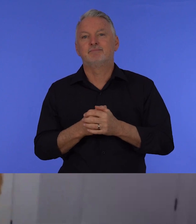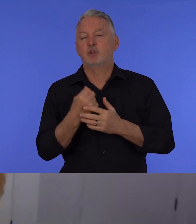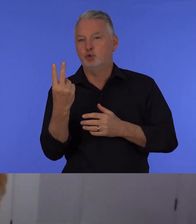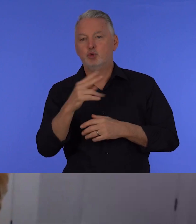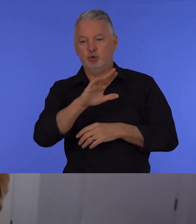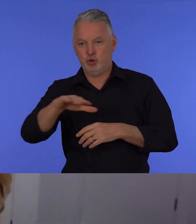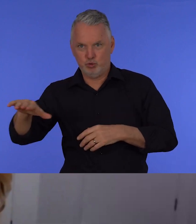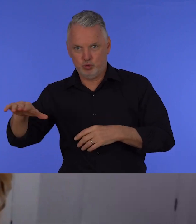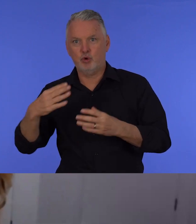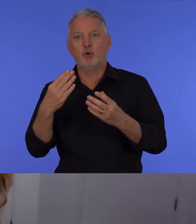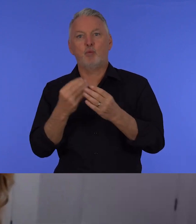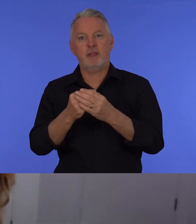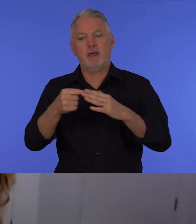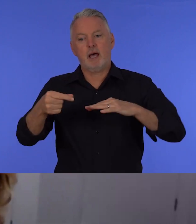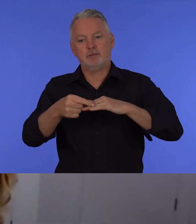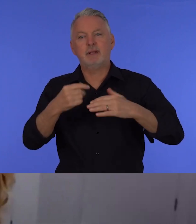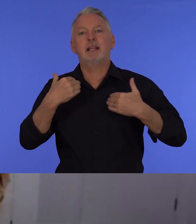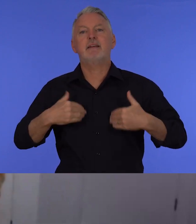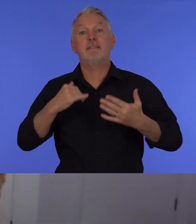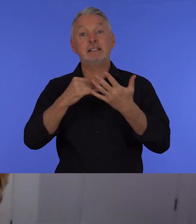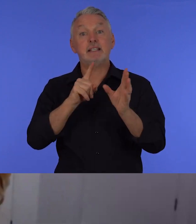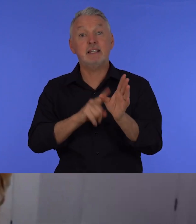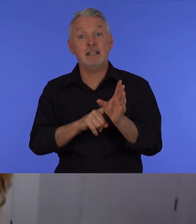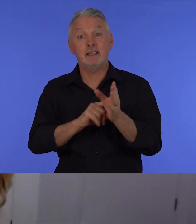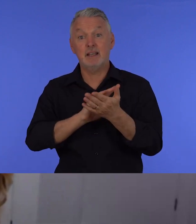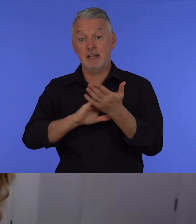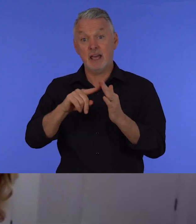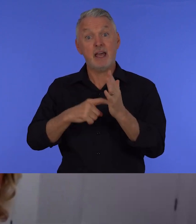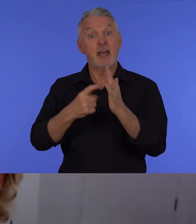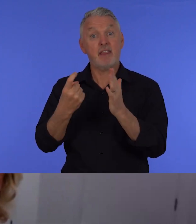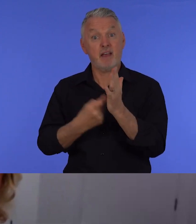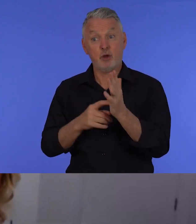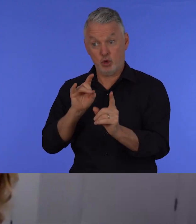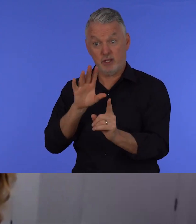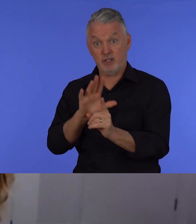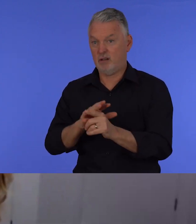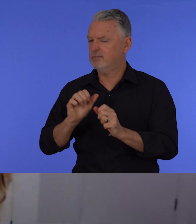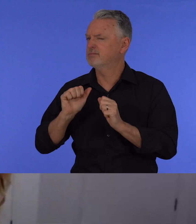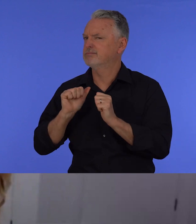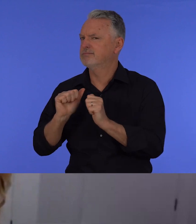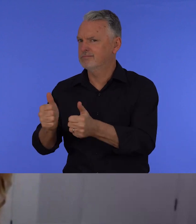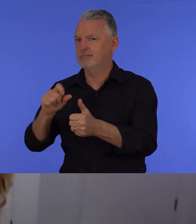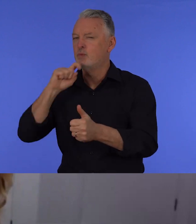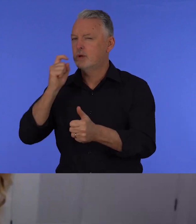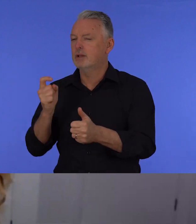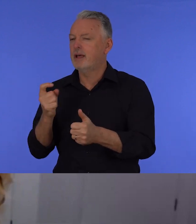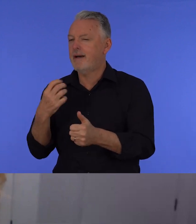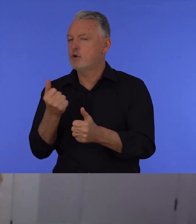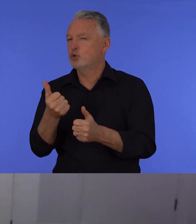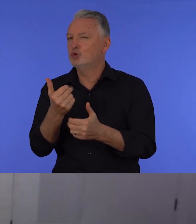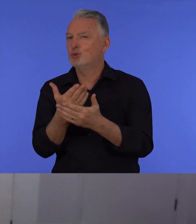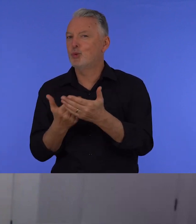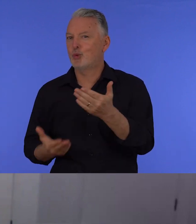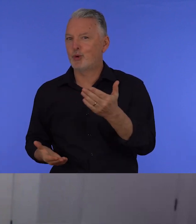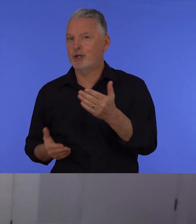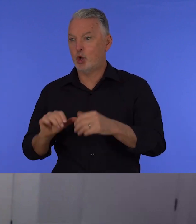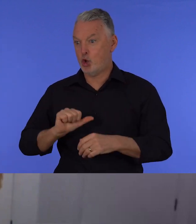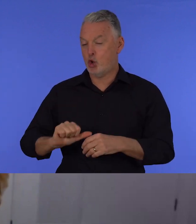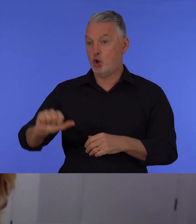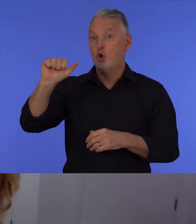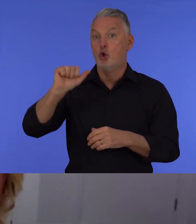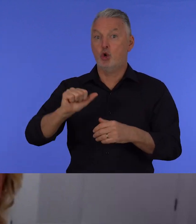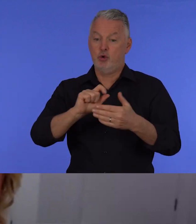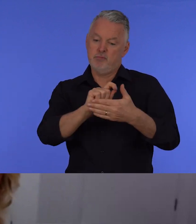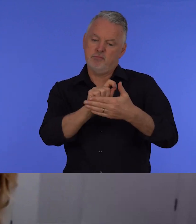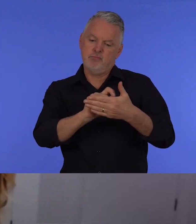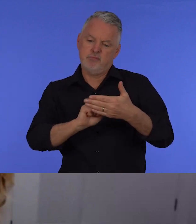of art. Heather is mum to Erica and Ariana and lives in Sydney with her husband. Heather is actually a wonderful contributor to